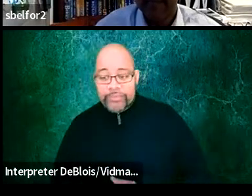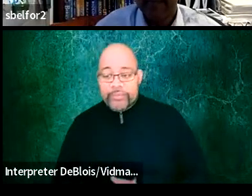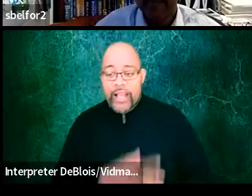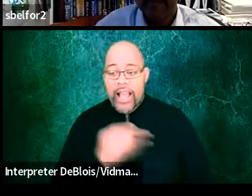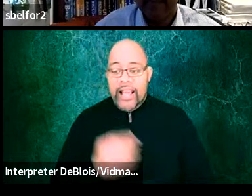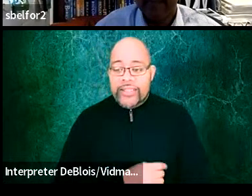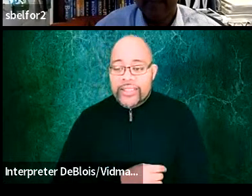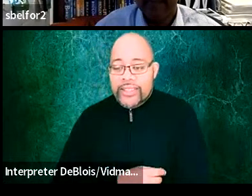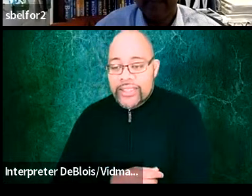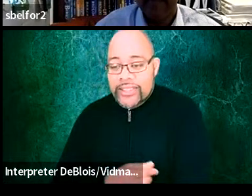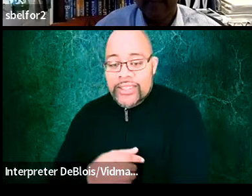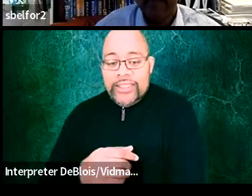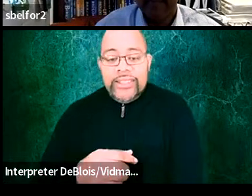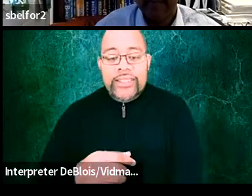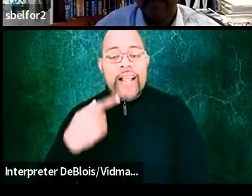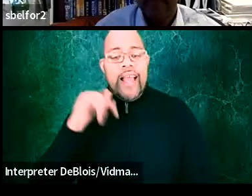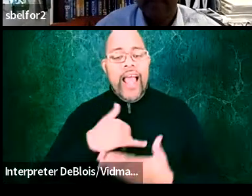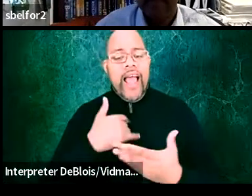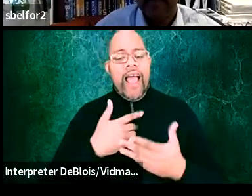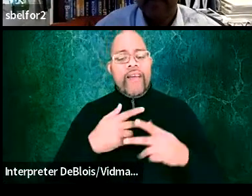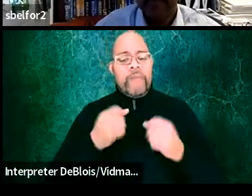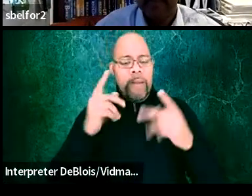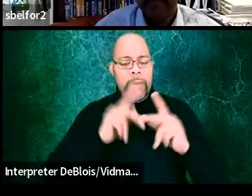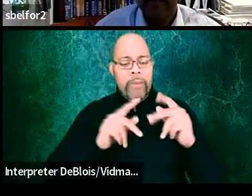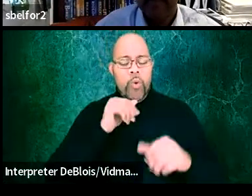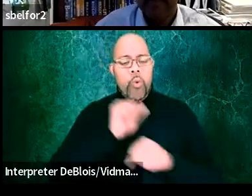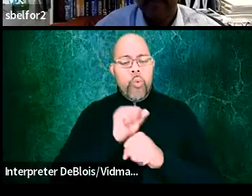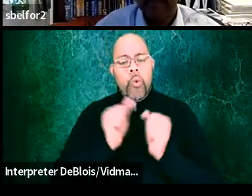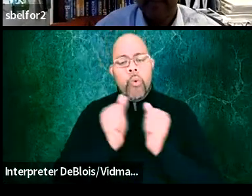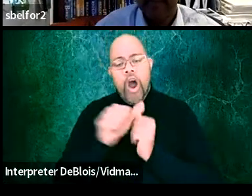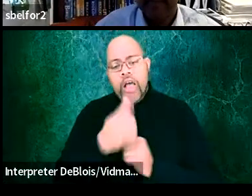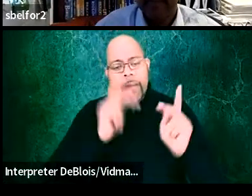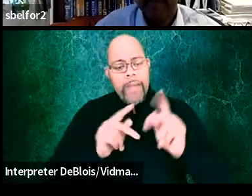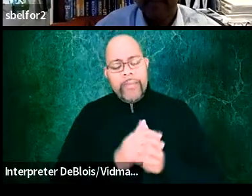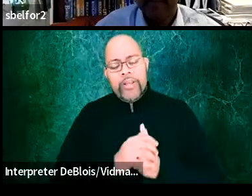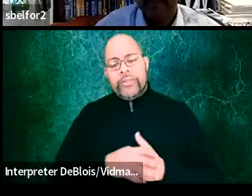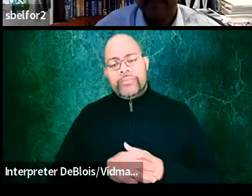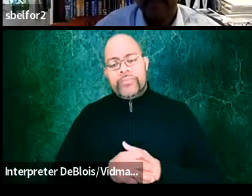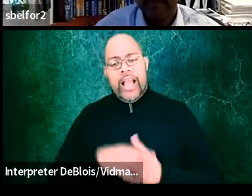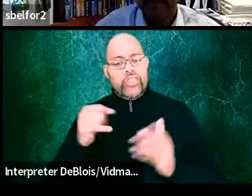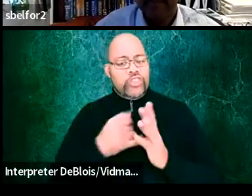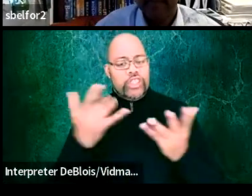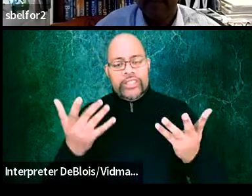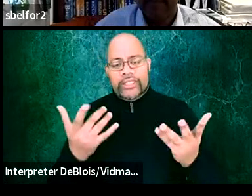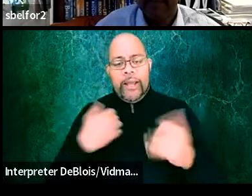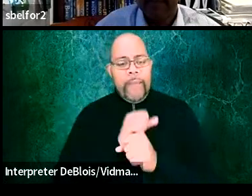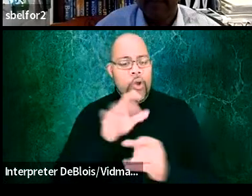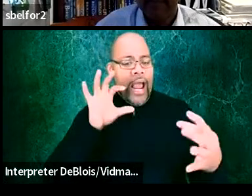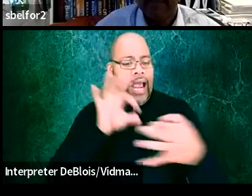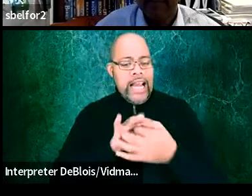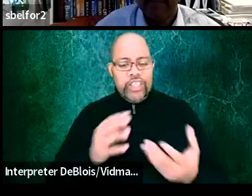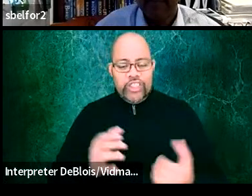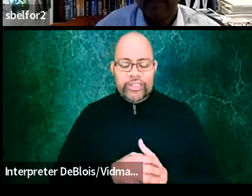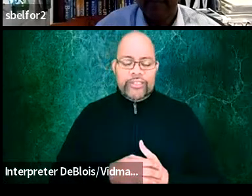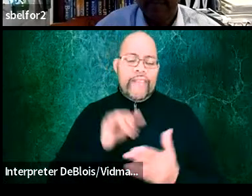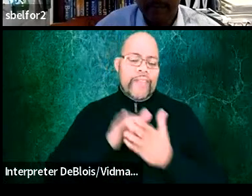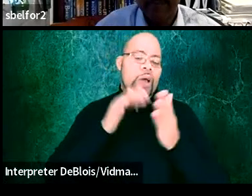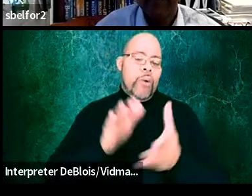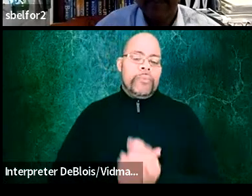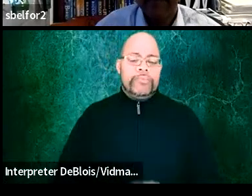And even at the BIMS, I'm sure there are a lot of people that work with other people, and you just kind of like make your connections that